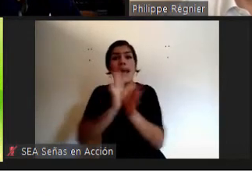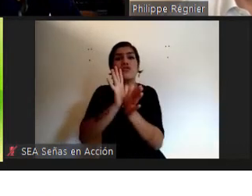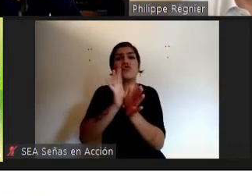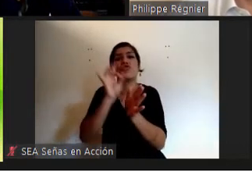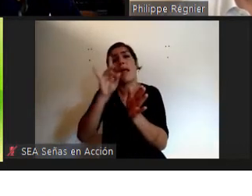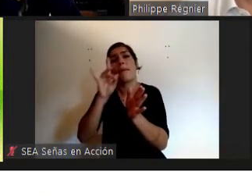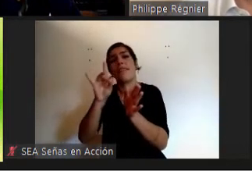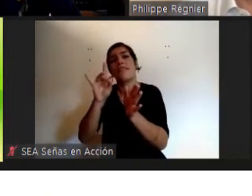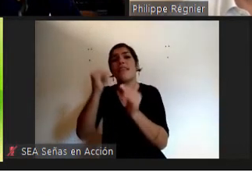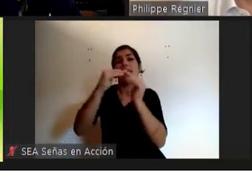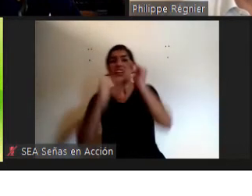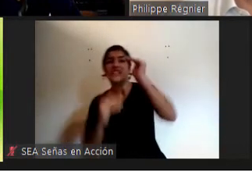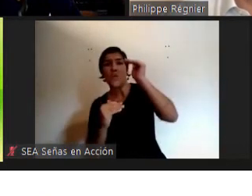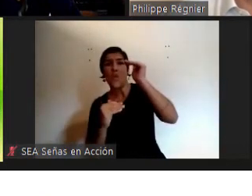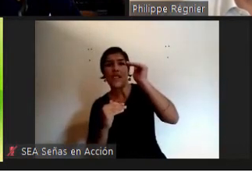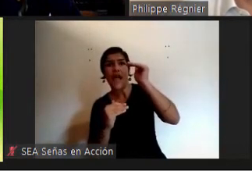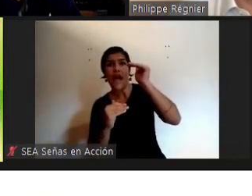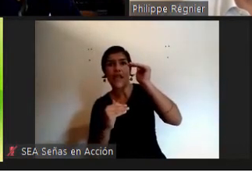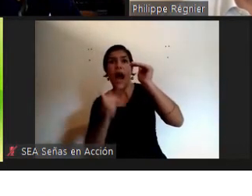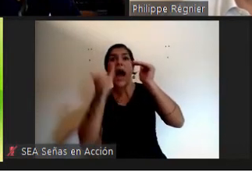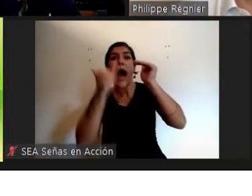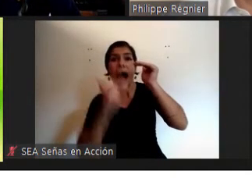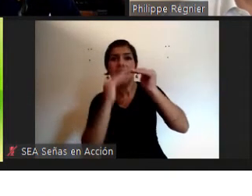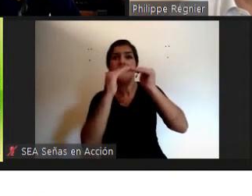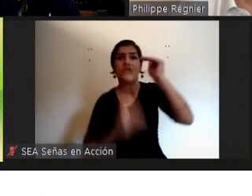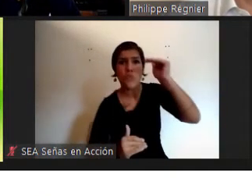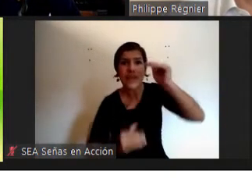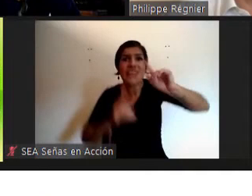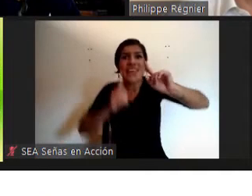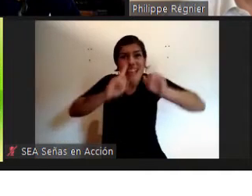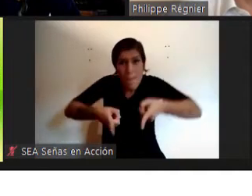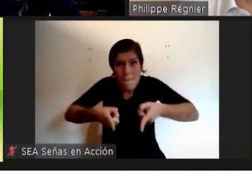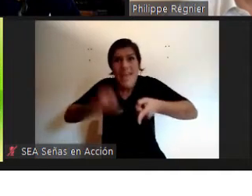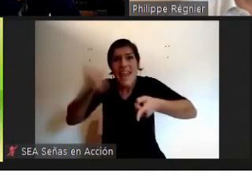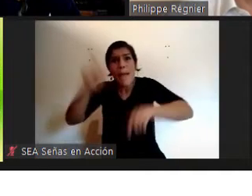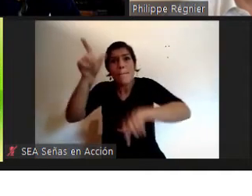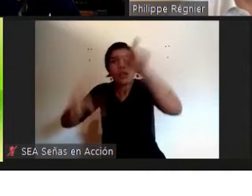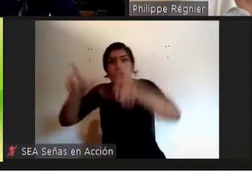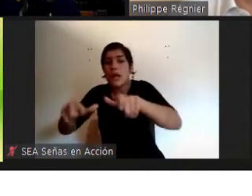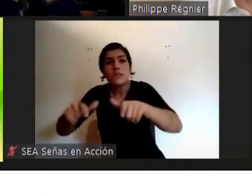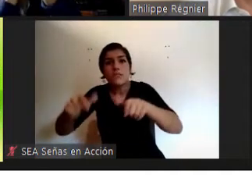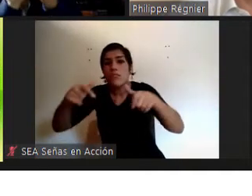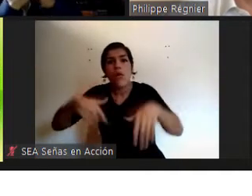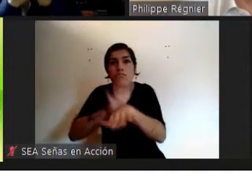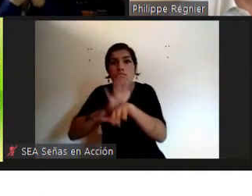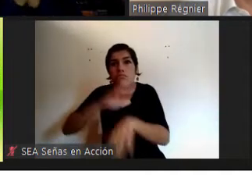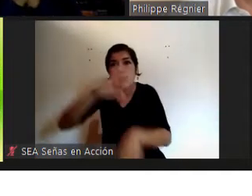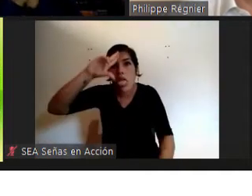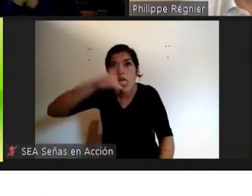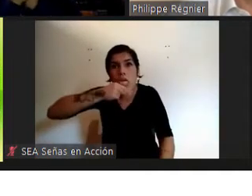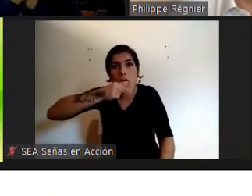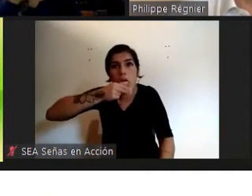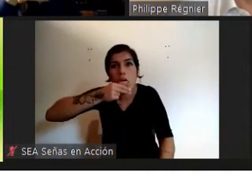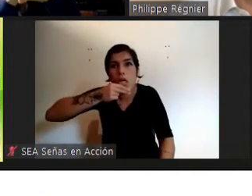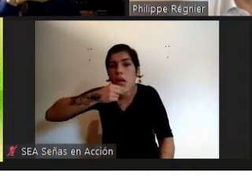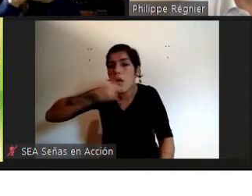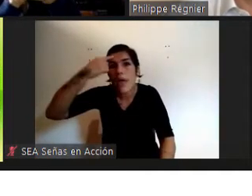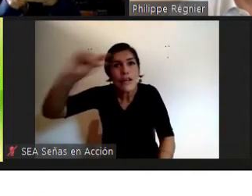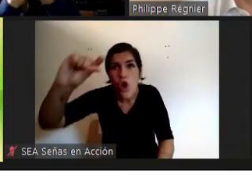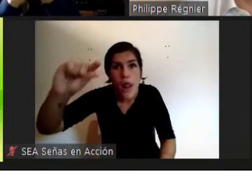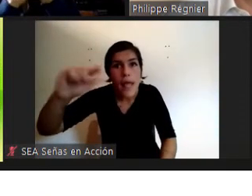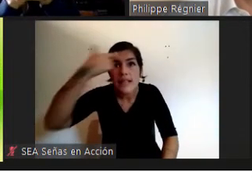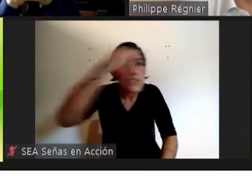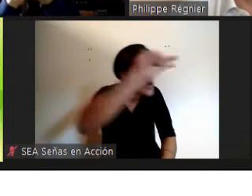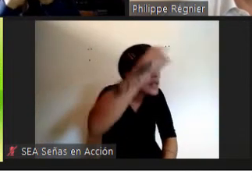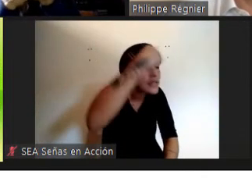promotes to continue to build a citizenship that is not well trained, that is not well attuned, in order to keep